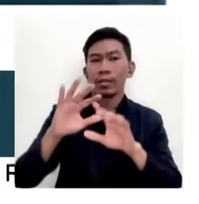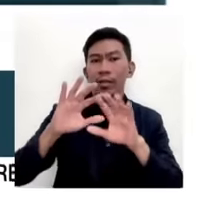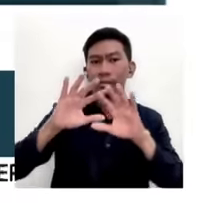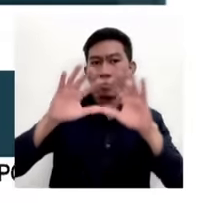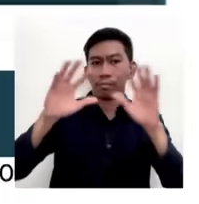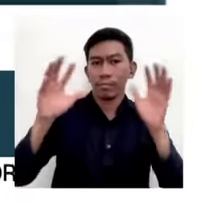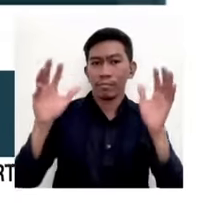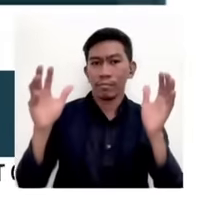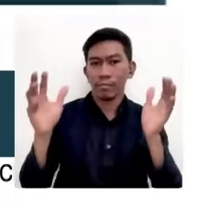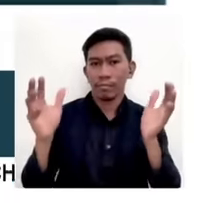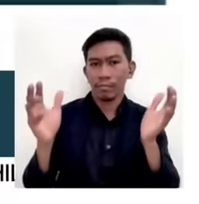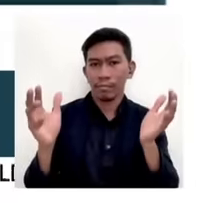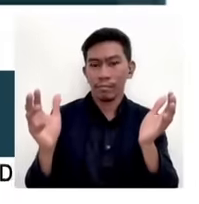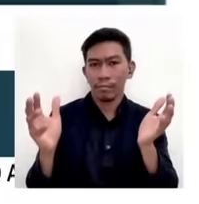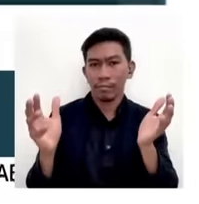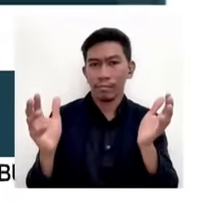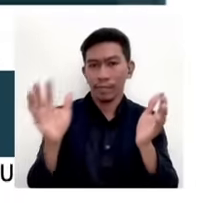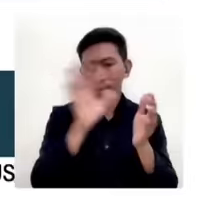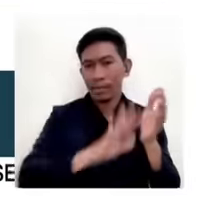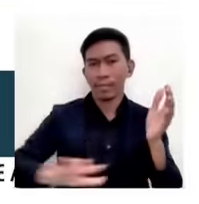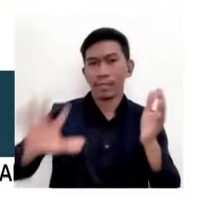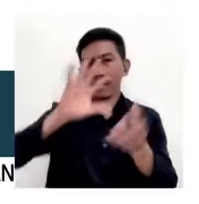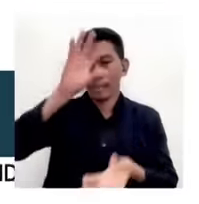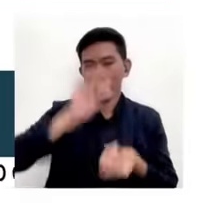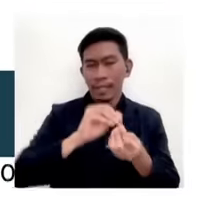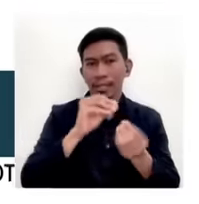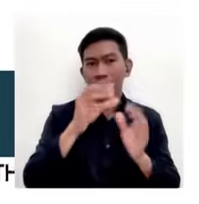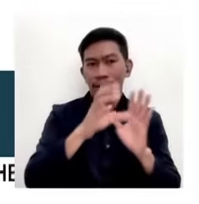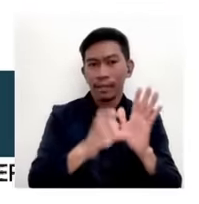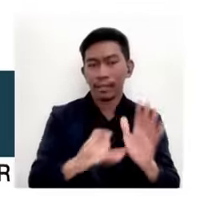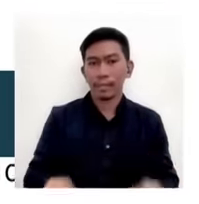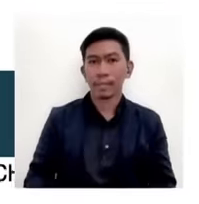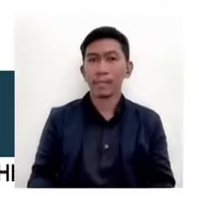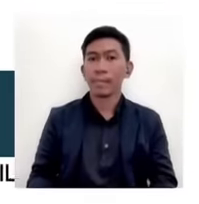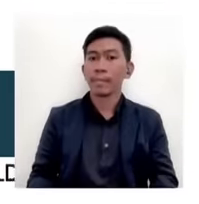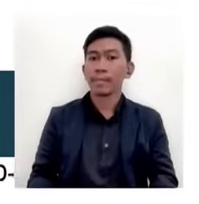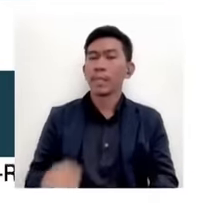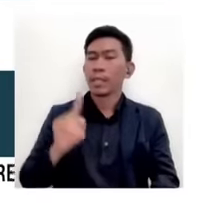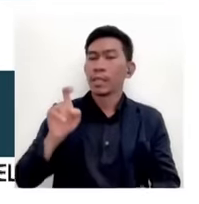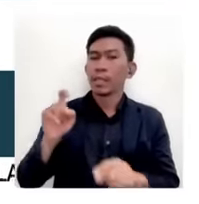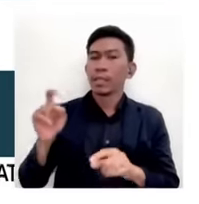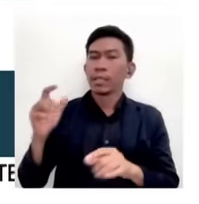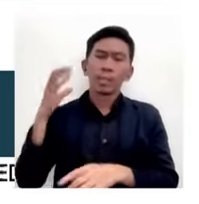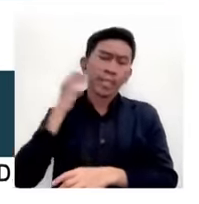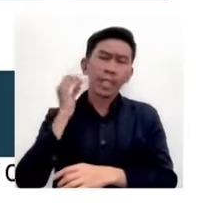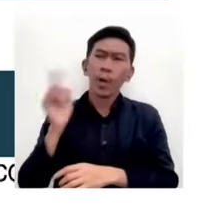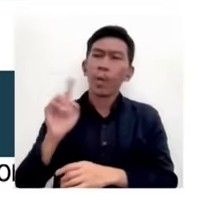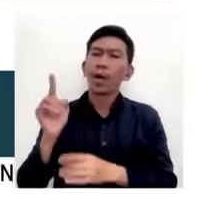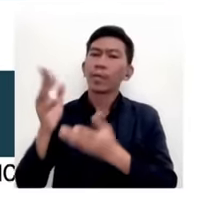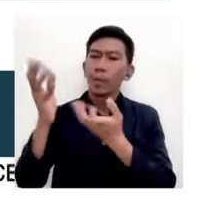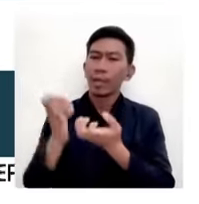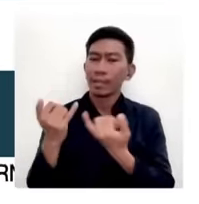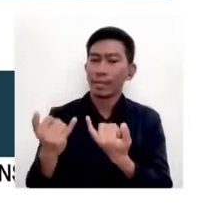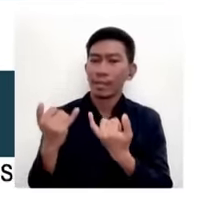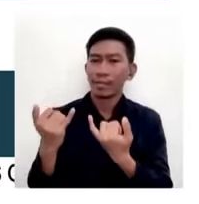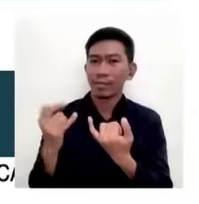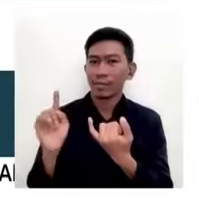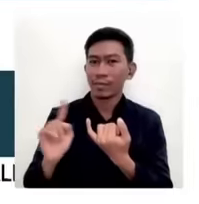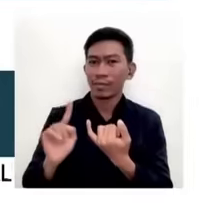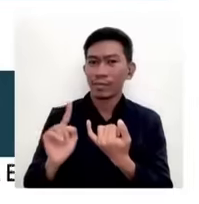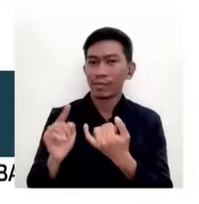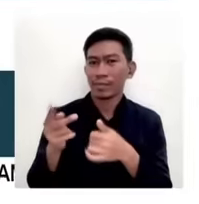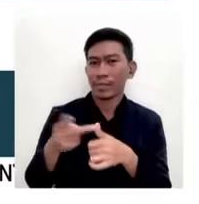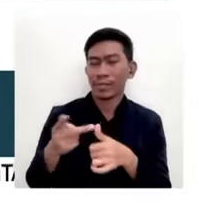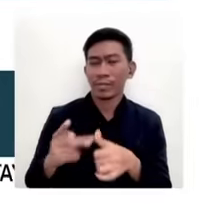Constitution. Attorney Sama, what do Mindanaoans want at this point? And what are your fears? Go ahead.